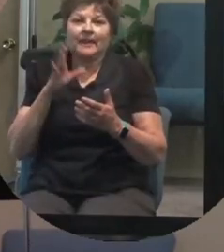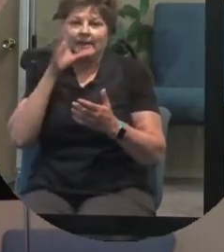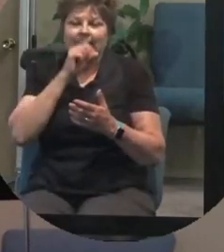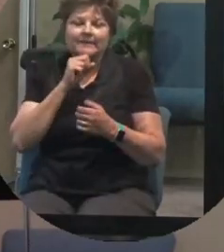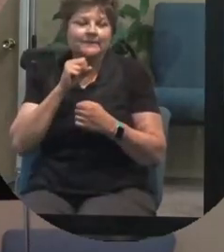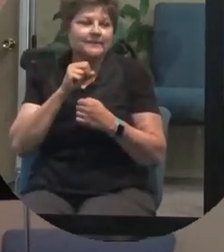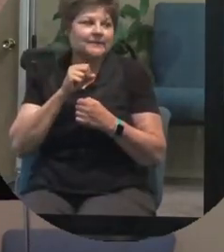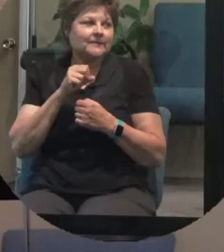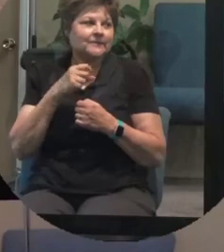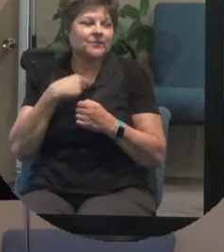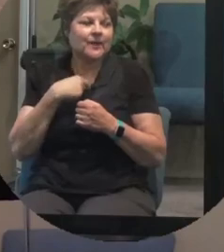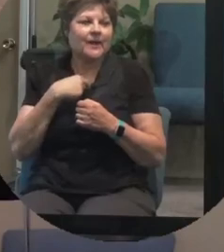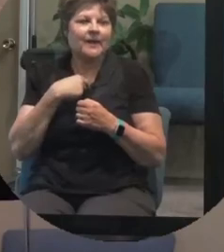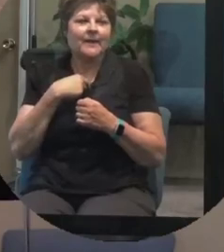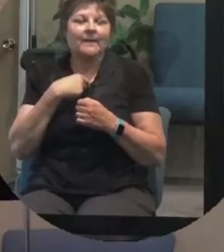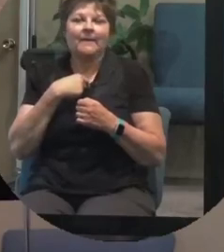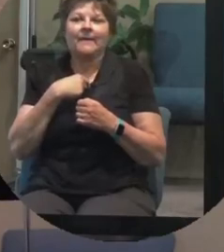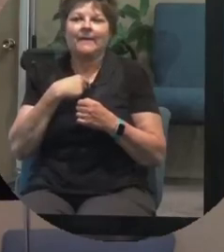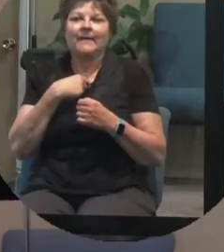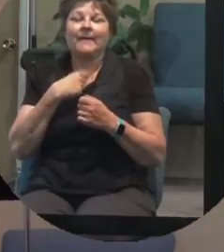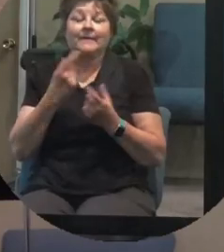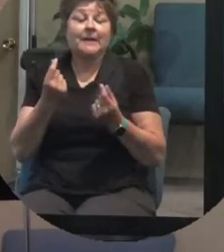did. I put a blue thing on it.